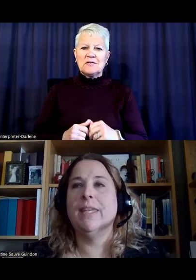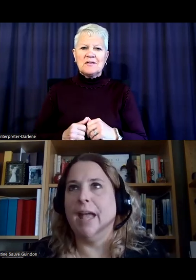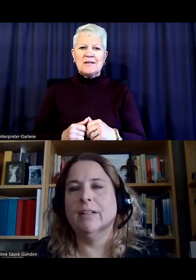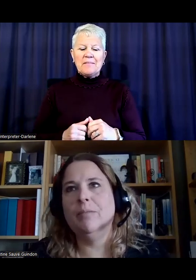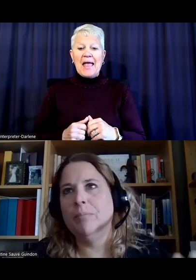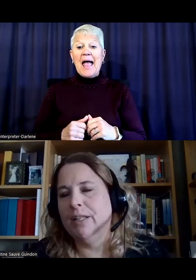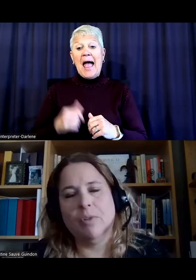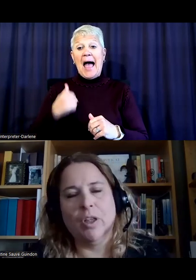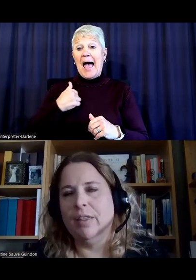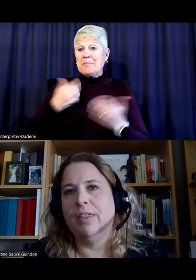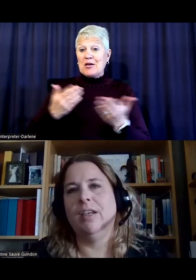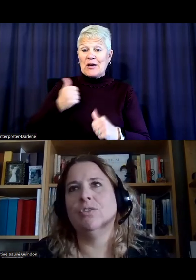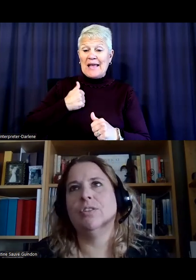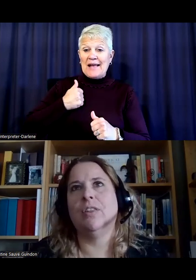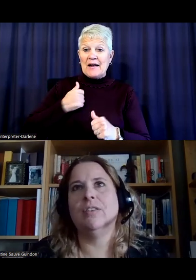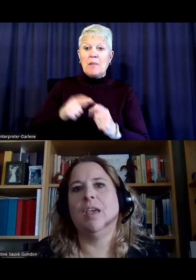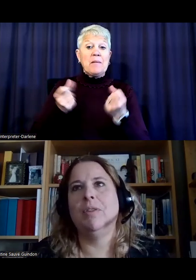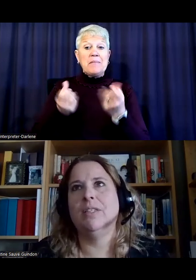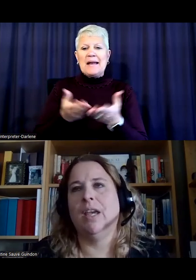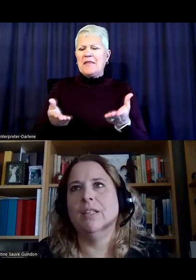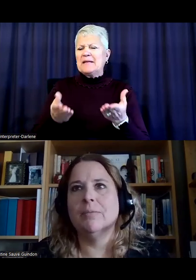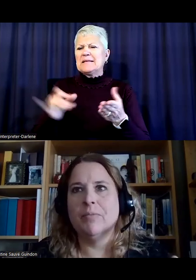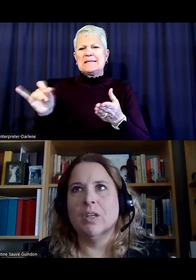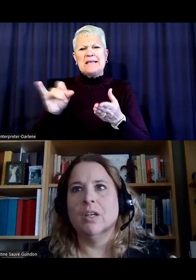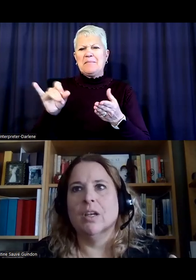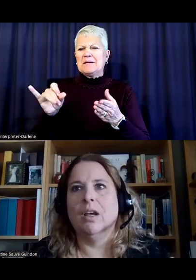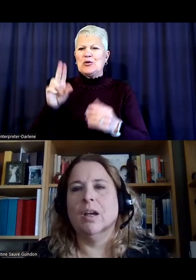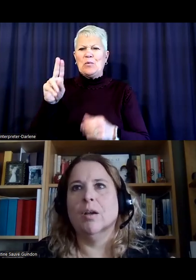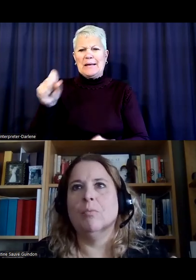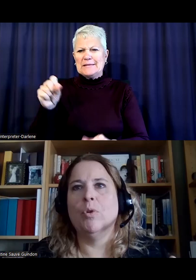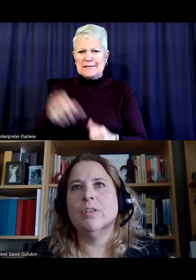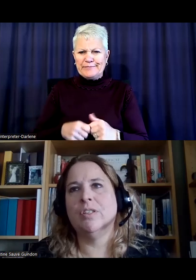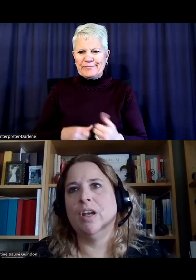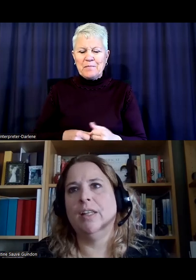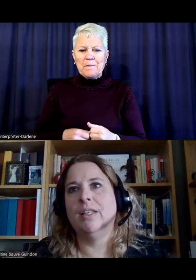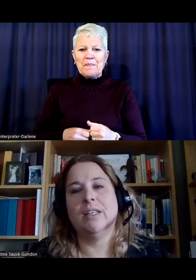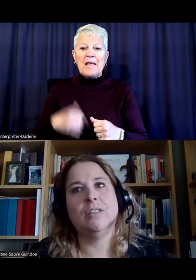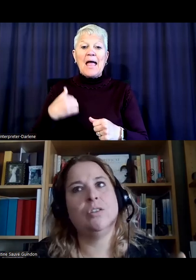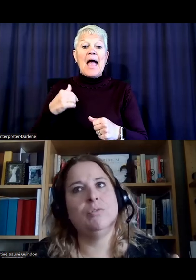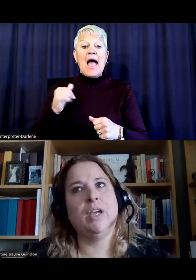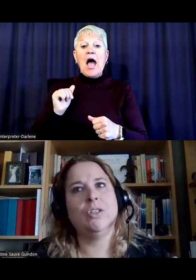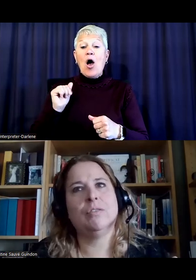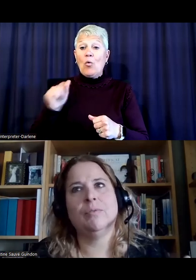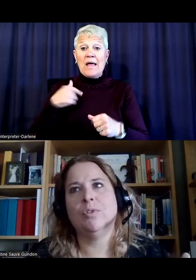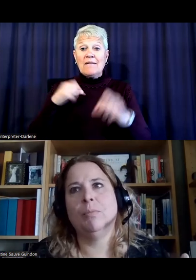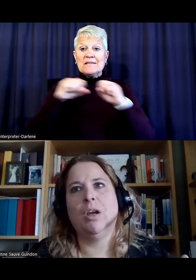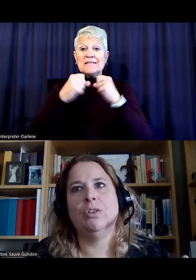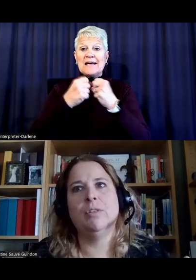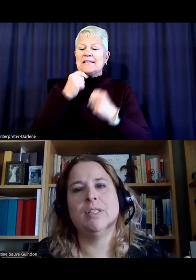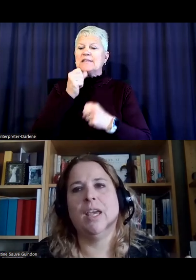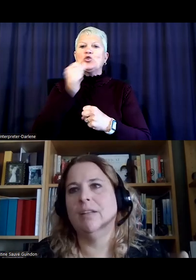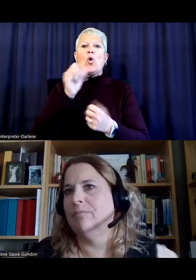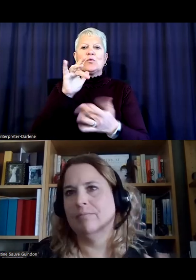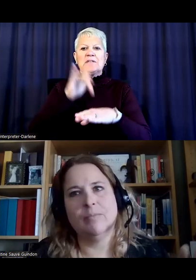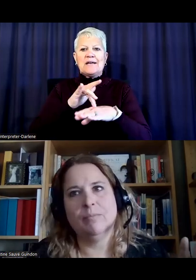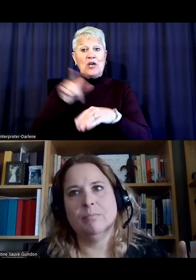I'm in Canada, but a lot of the things are the same in the States. We're in a society that says, don't touch. So my cartoon